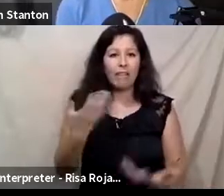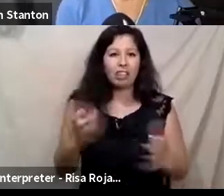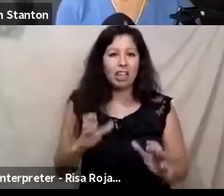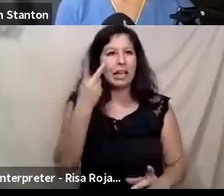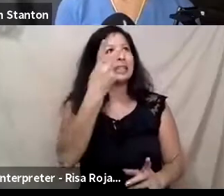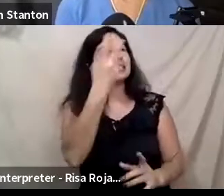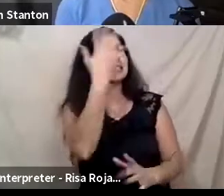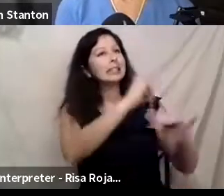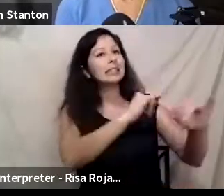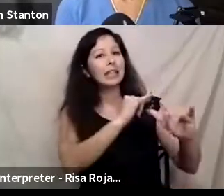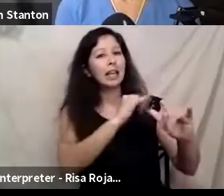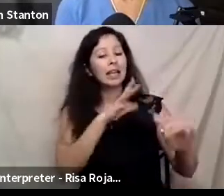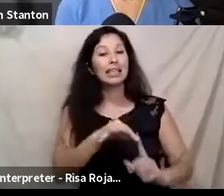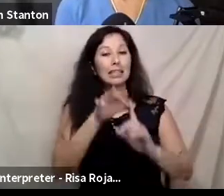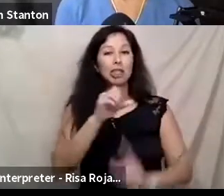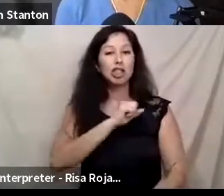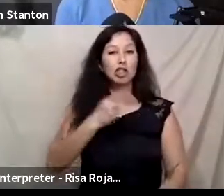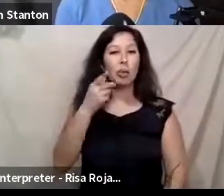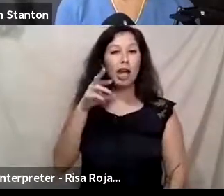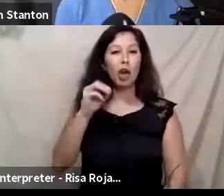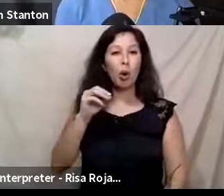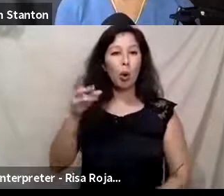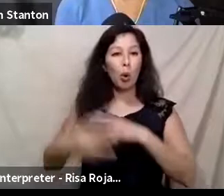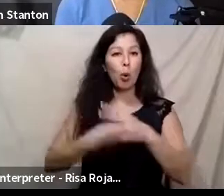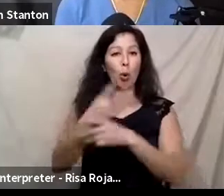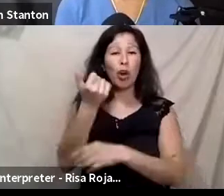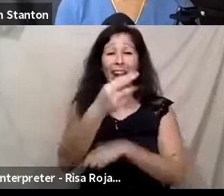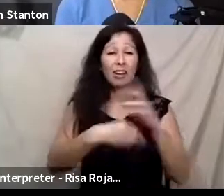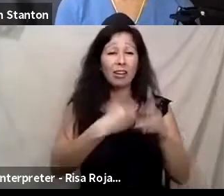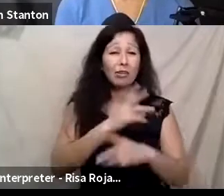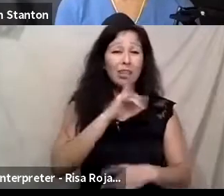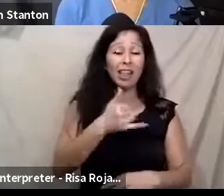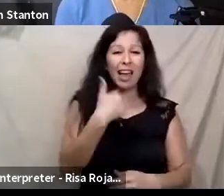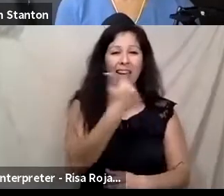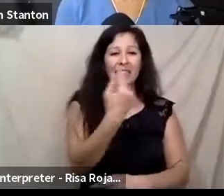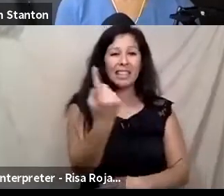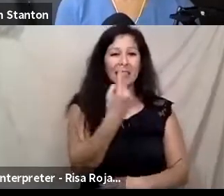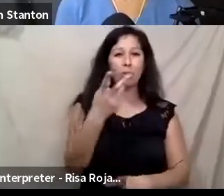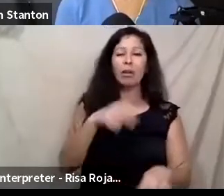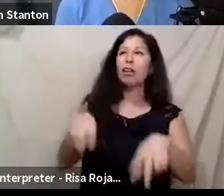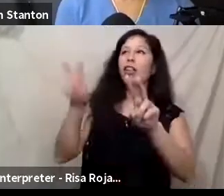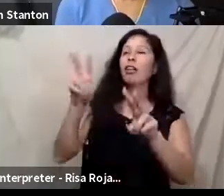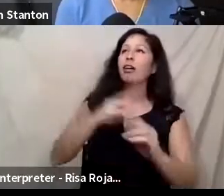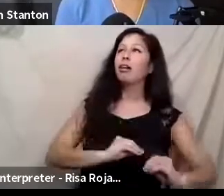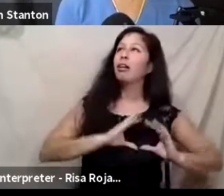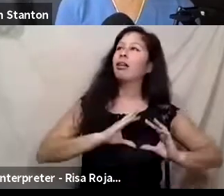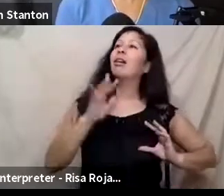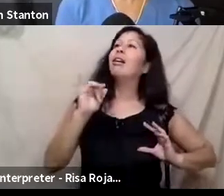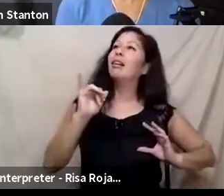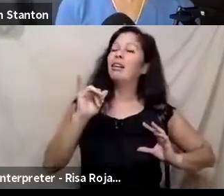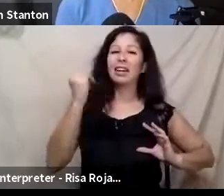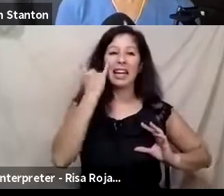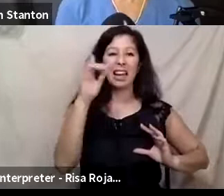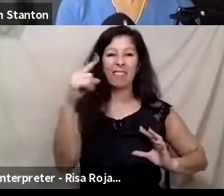and especially like in the superhero world or in any world, to be able to have somebody that they can look to and feel good about and feel like, man, if it's